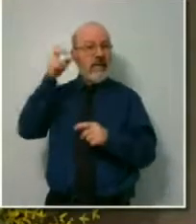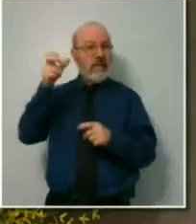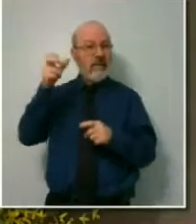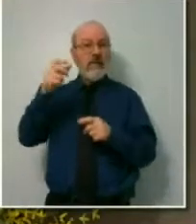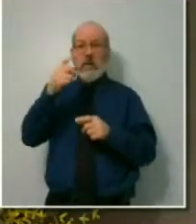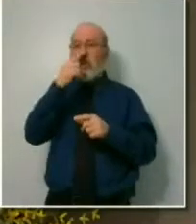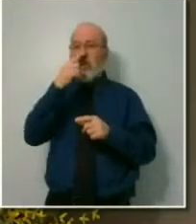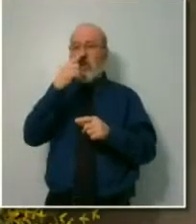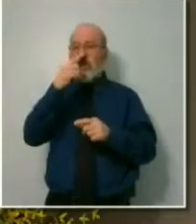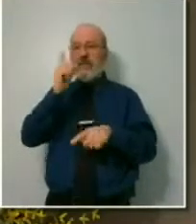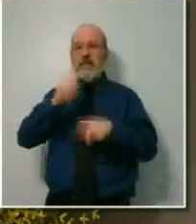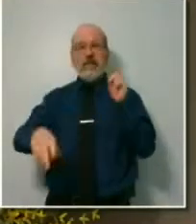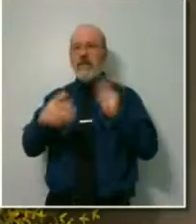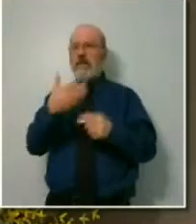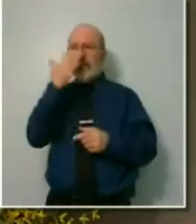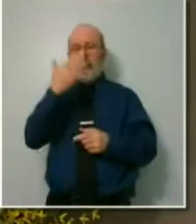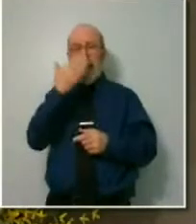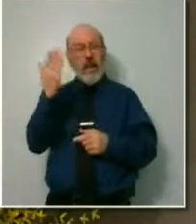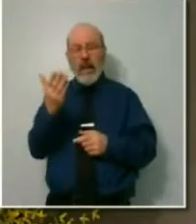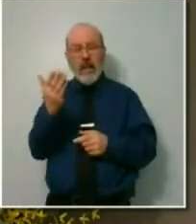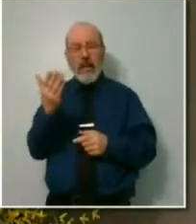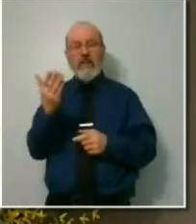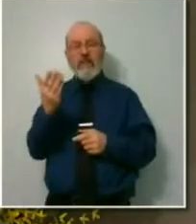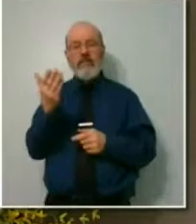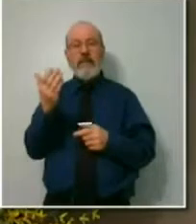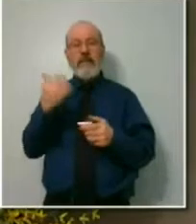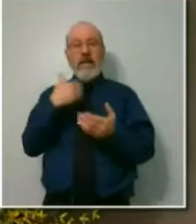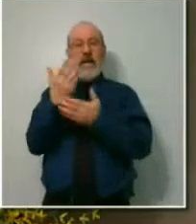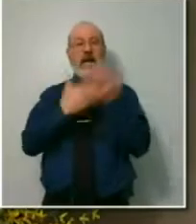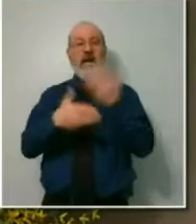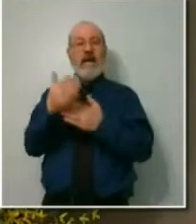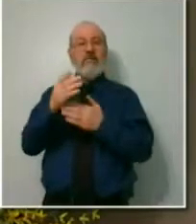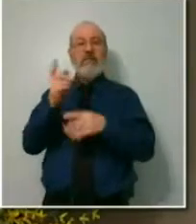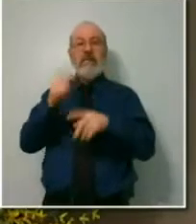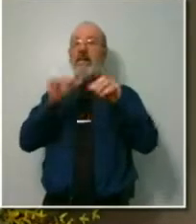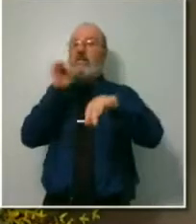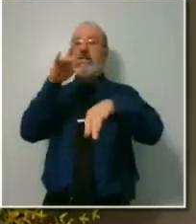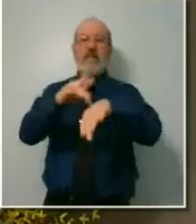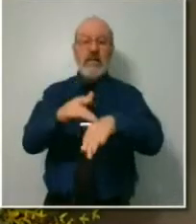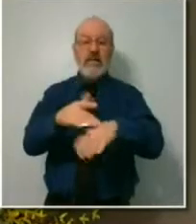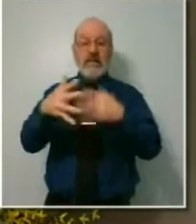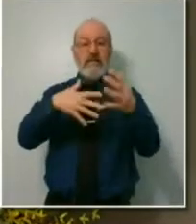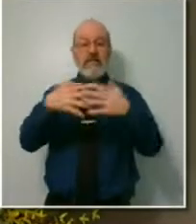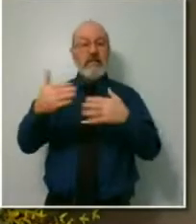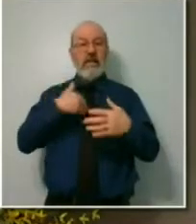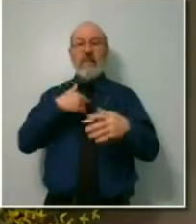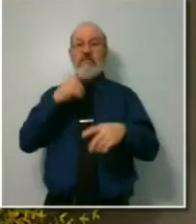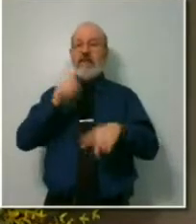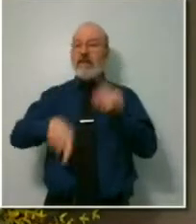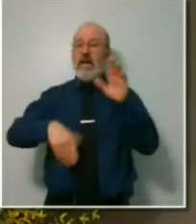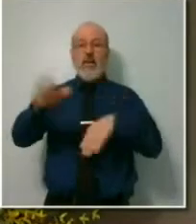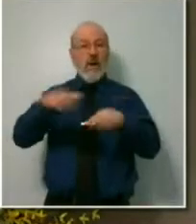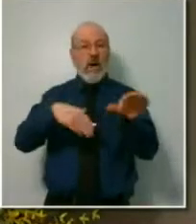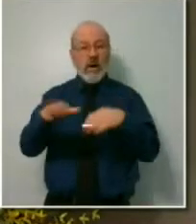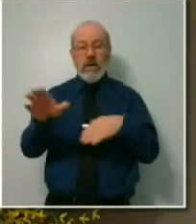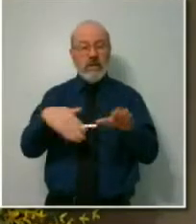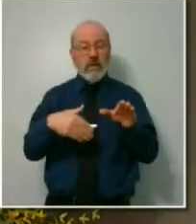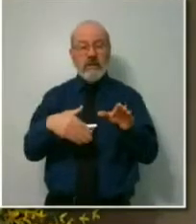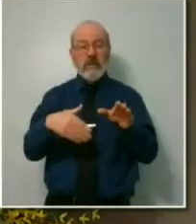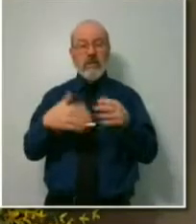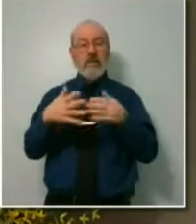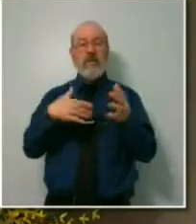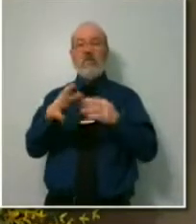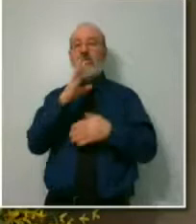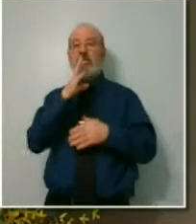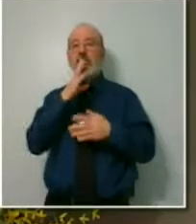they, but they smell not. They have hands, but they handle not. Feet have they, but they walk not. Neither speak they through